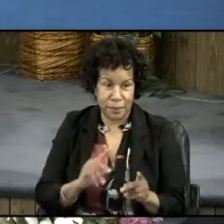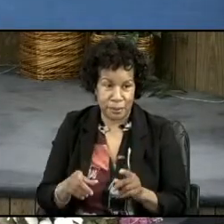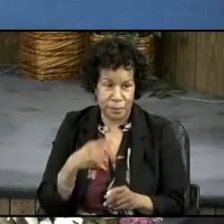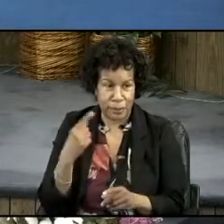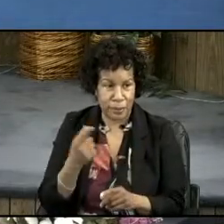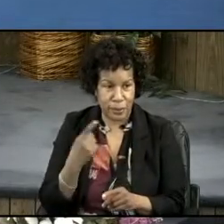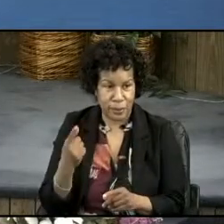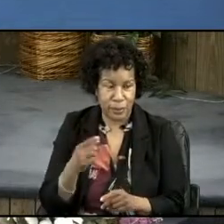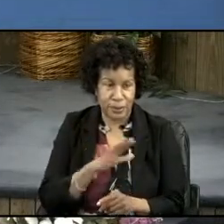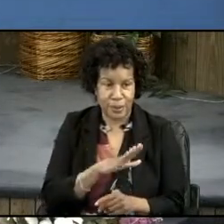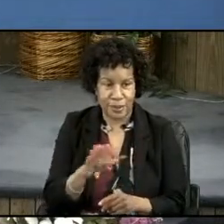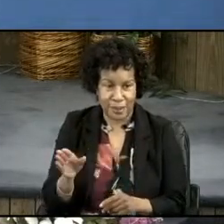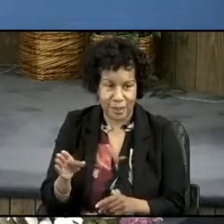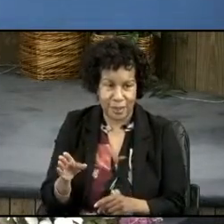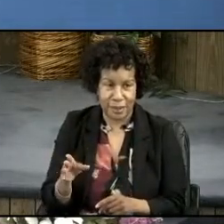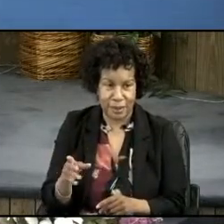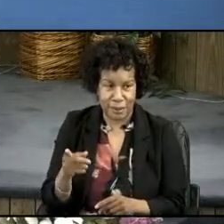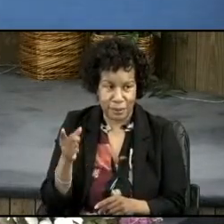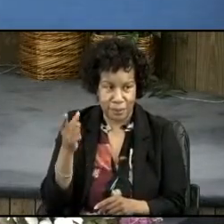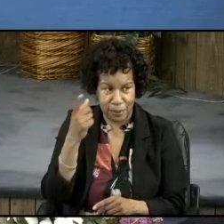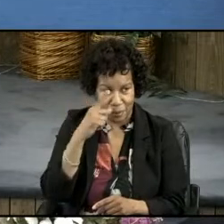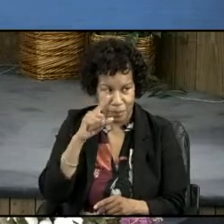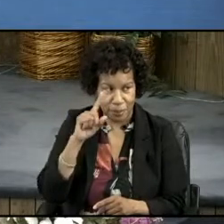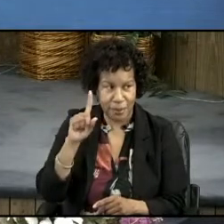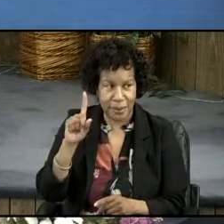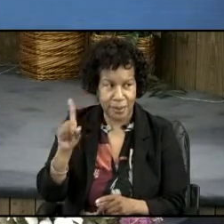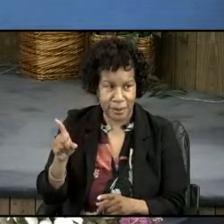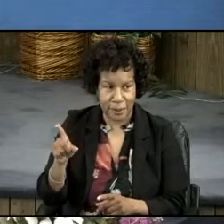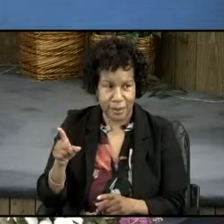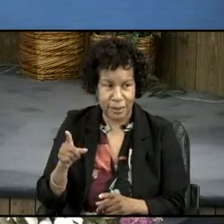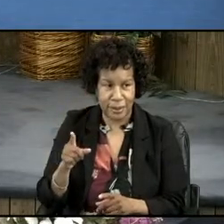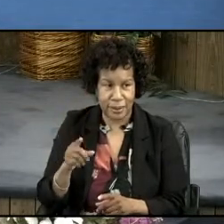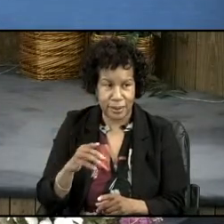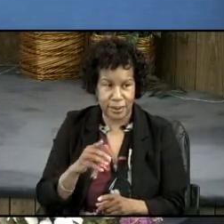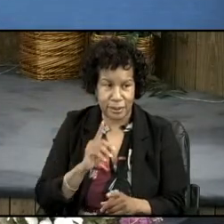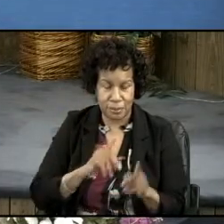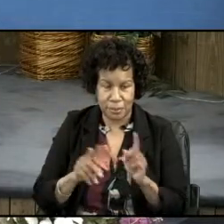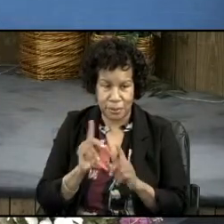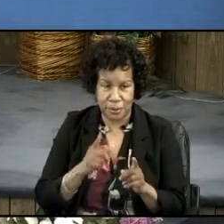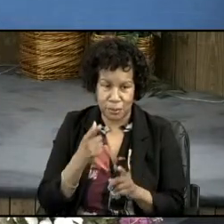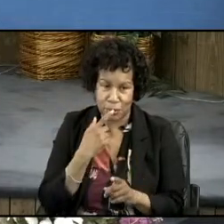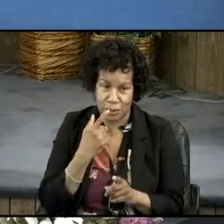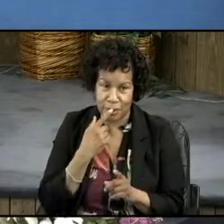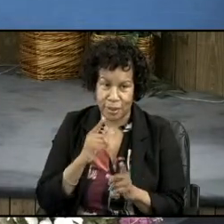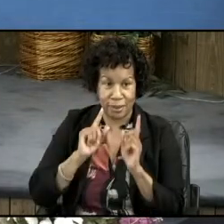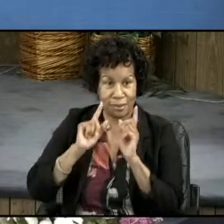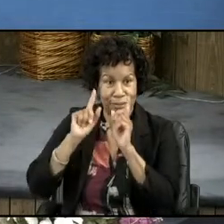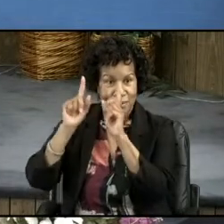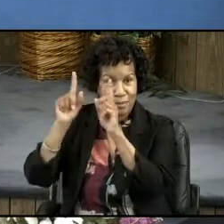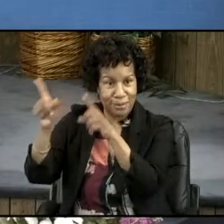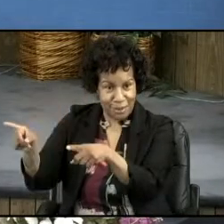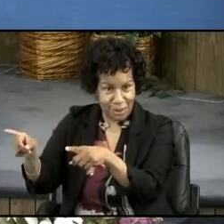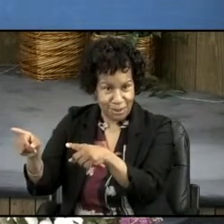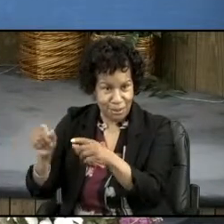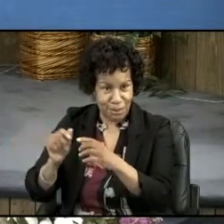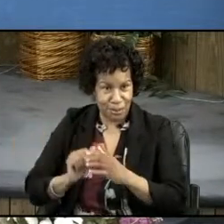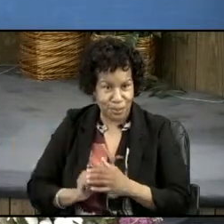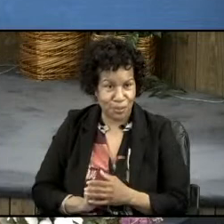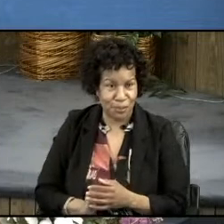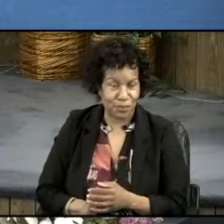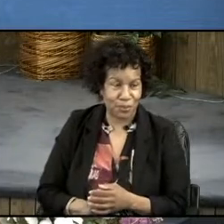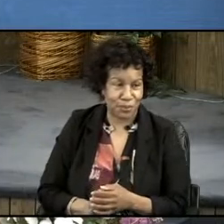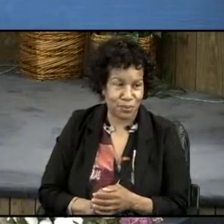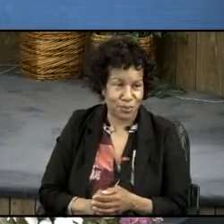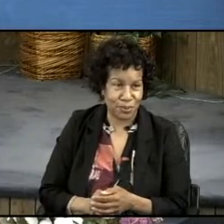army because their mama said. Some people were in the army because their brothers were there. Some people were in the army because they were too embarrassed